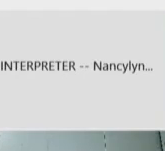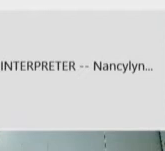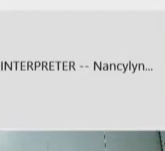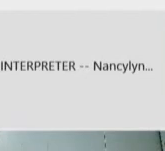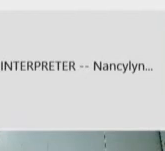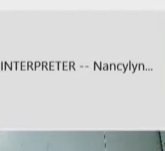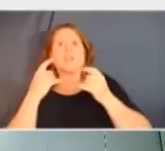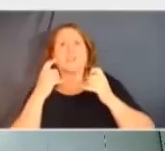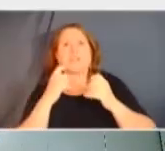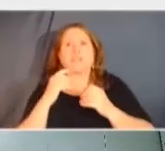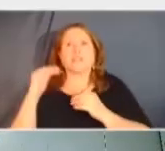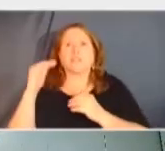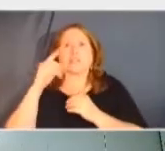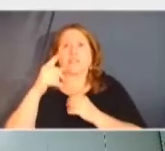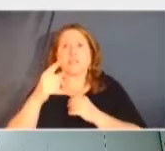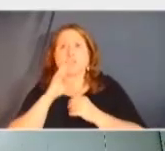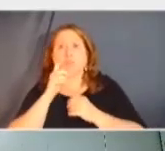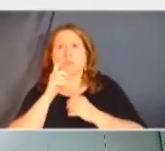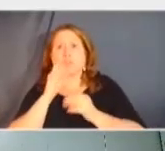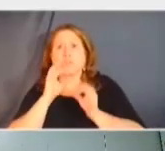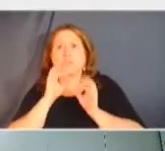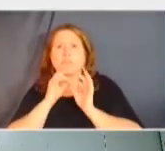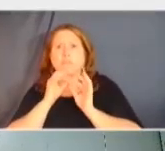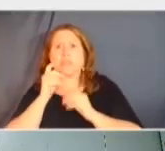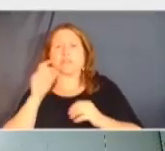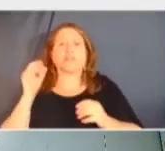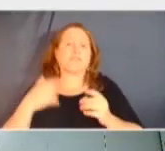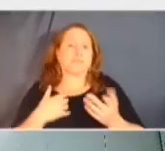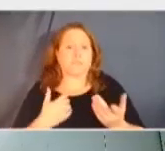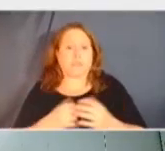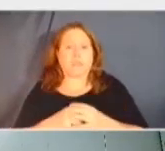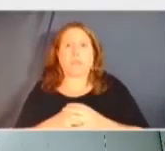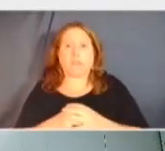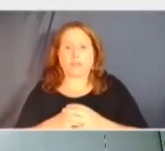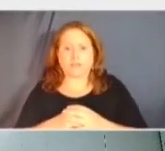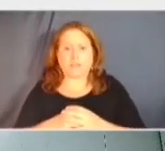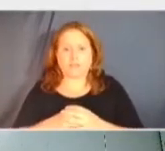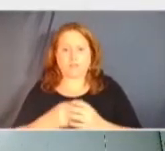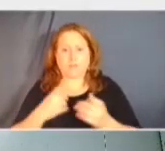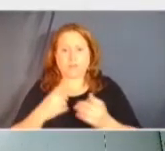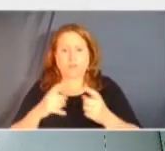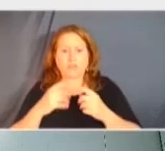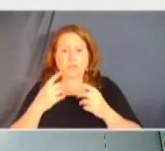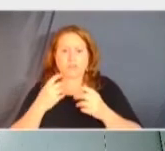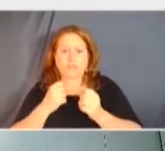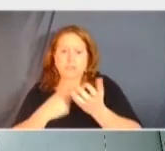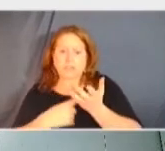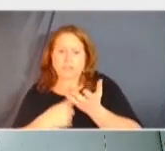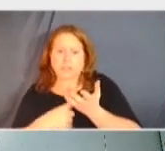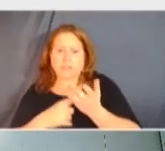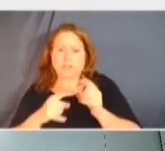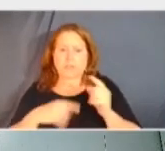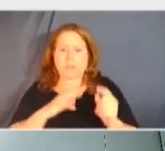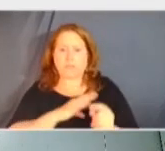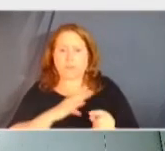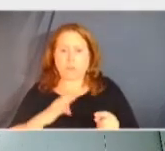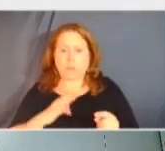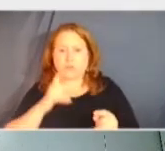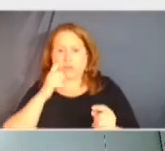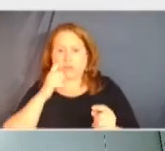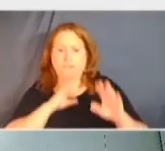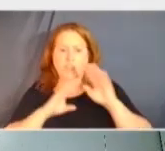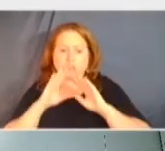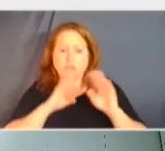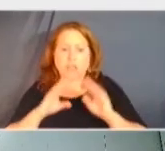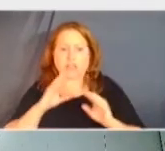what the counties can do, and I agree with you. And I've had many discussions with county boards about this, who are frustrated as well. And there is authority